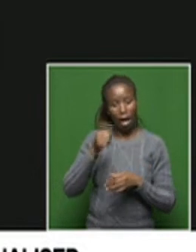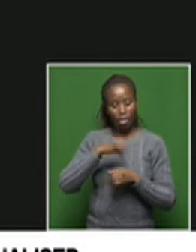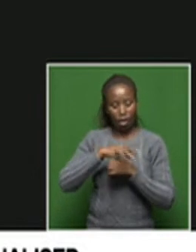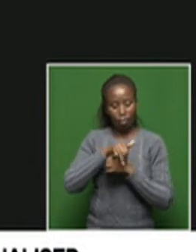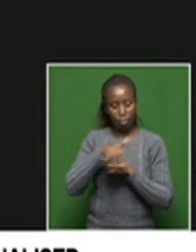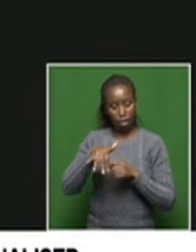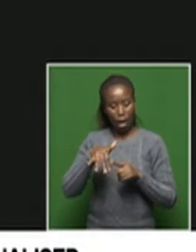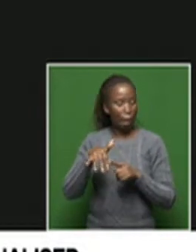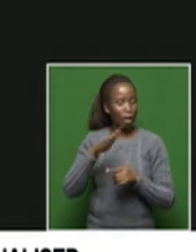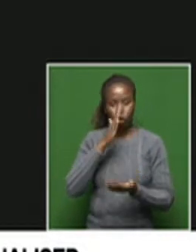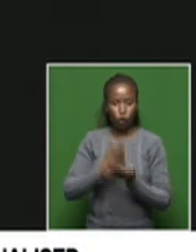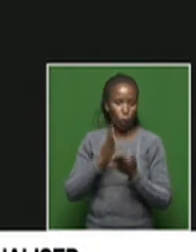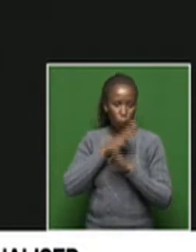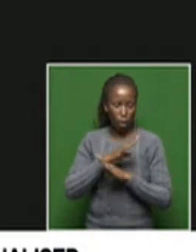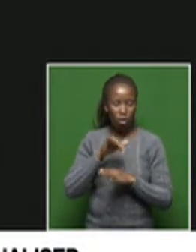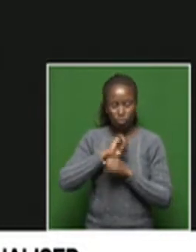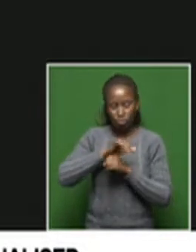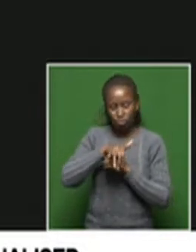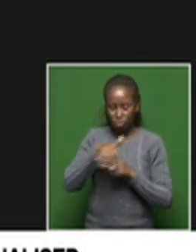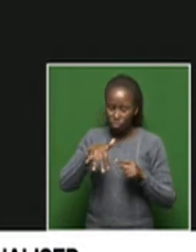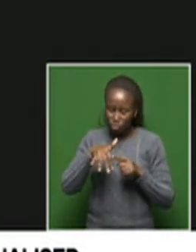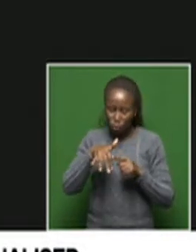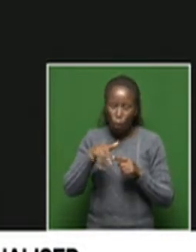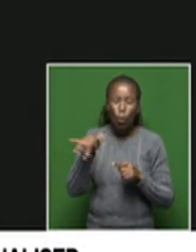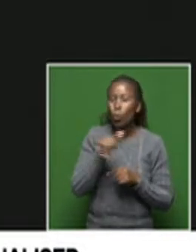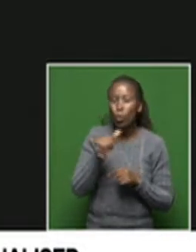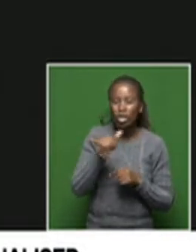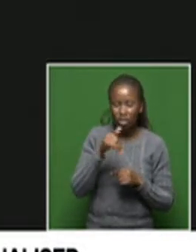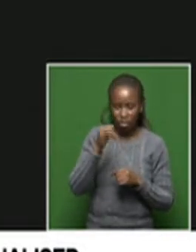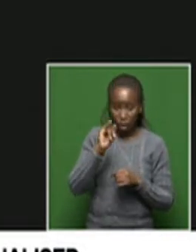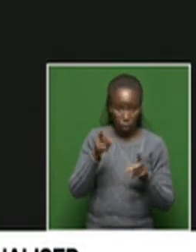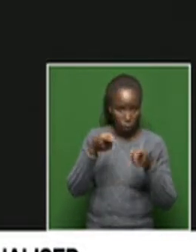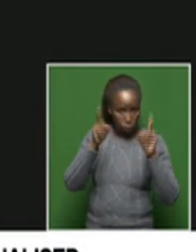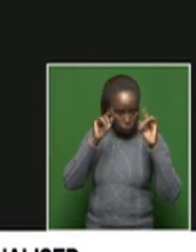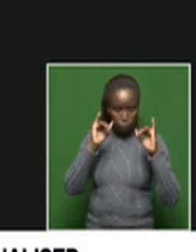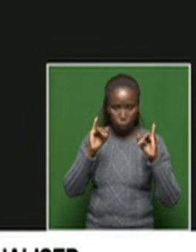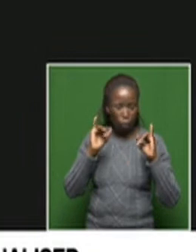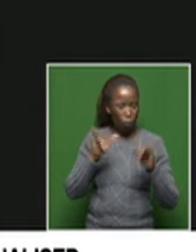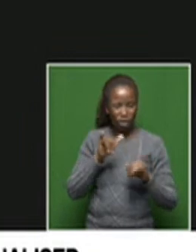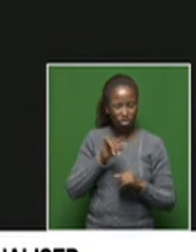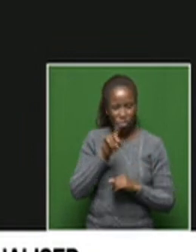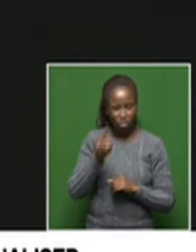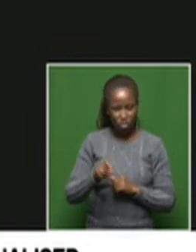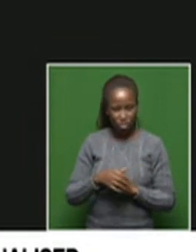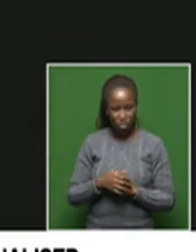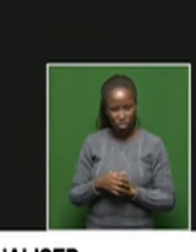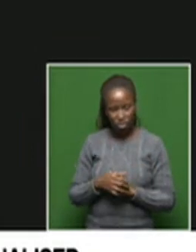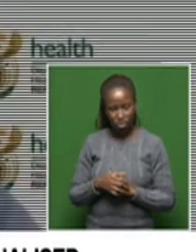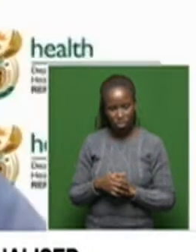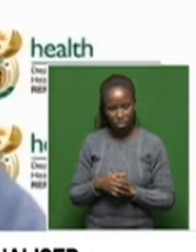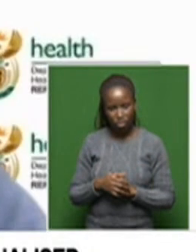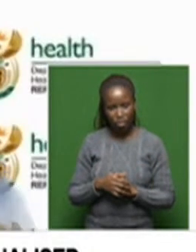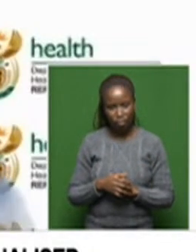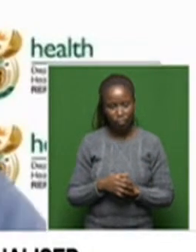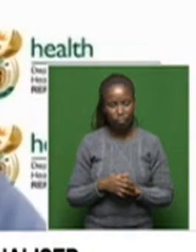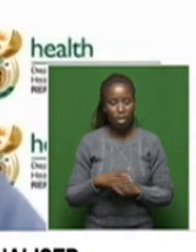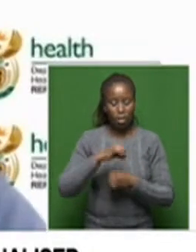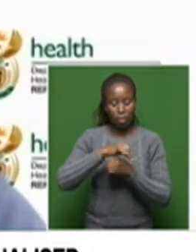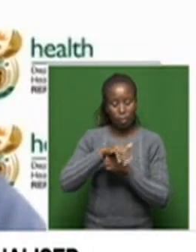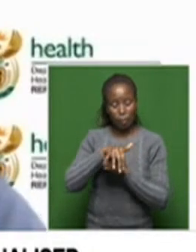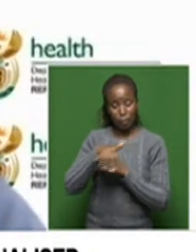reassure, but just clarify that which variant currently still predominates in this particular wave. Yes. Yeah, no. The main